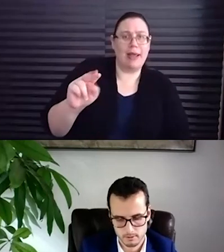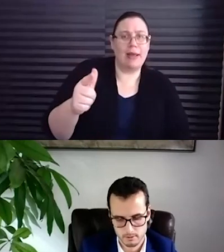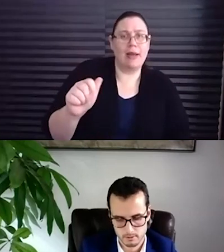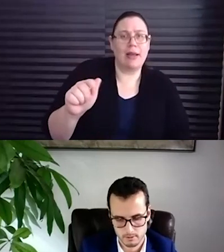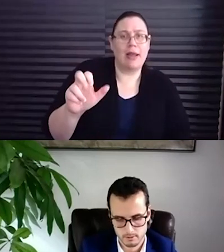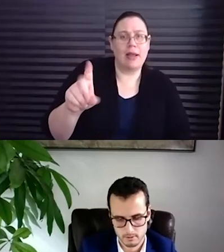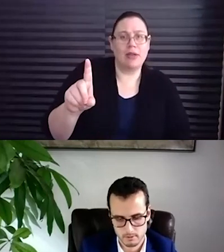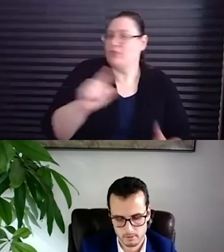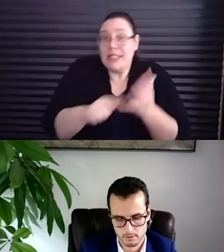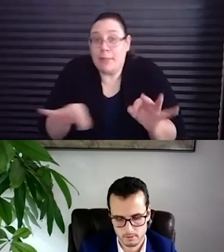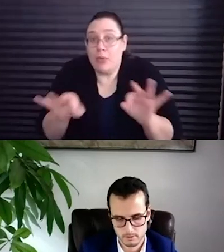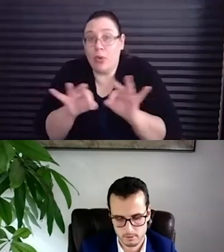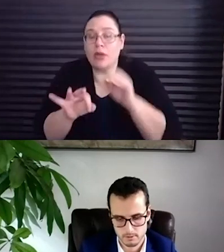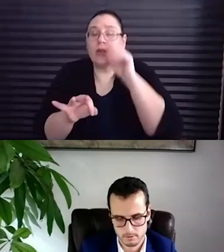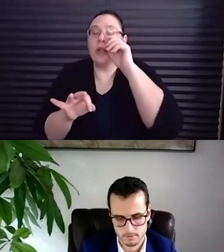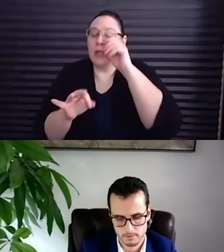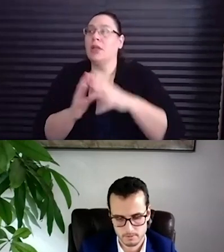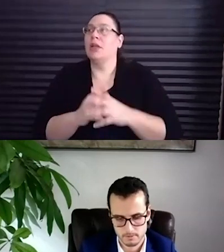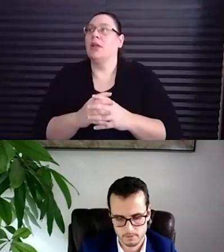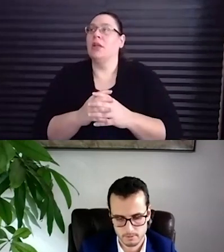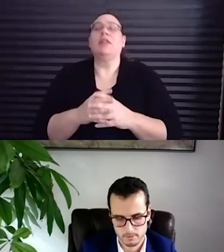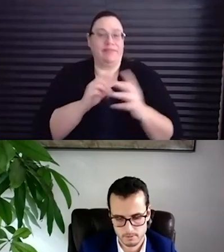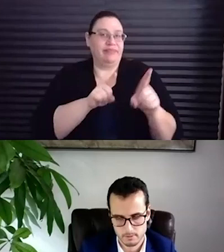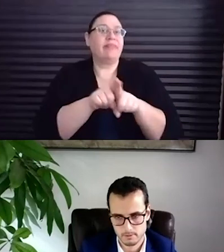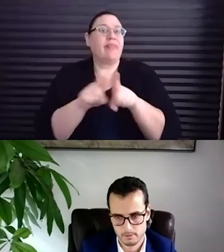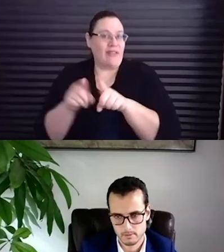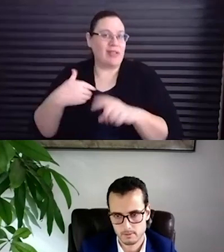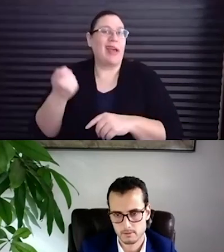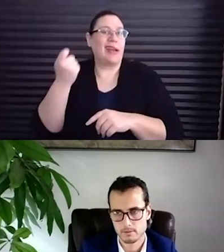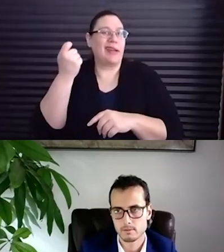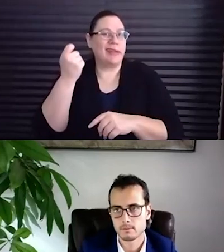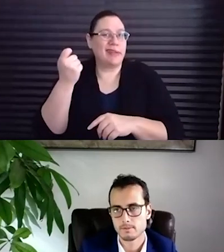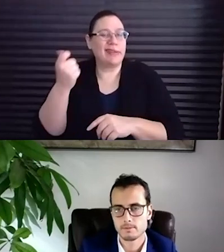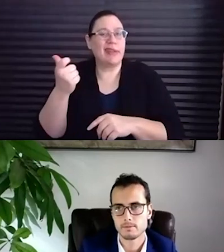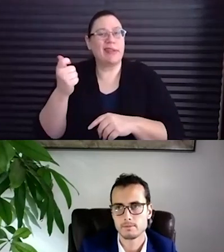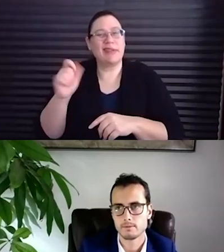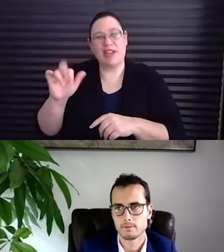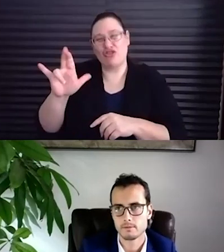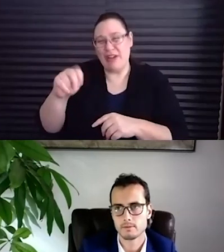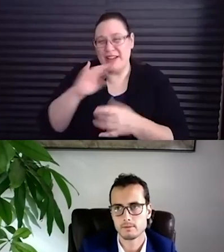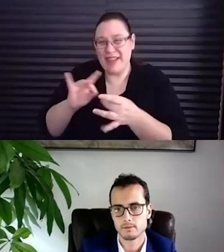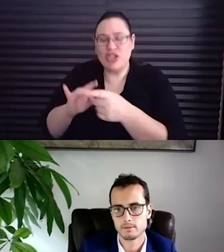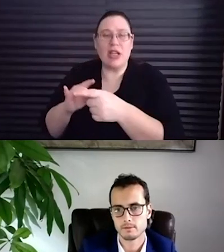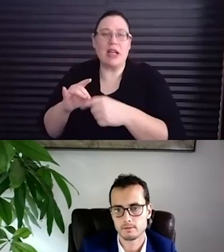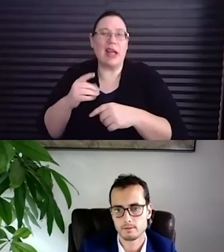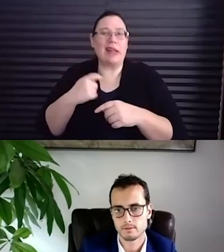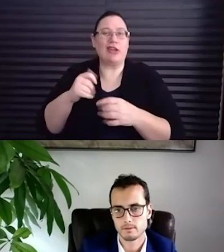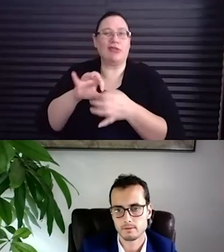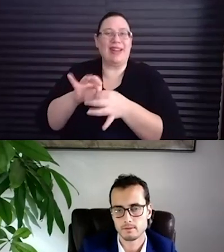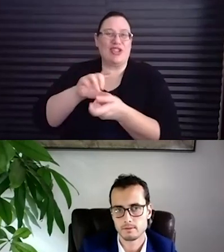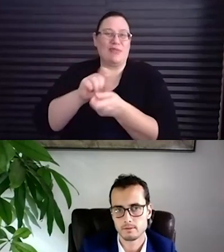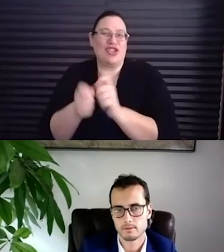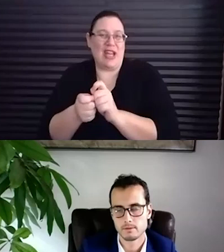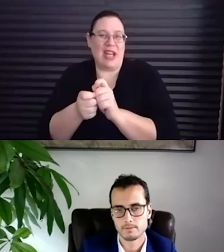important. I've also had a little bit of a, kind of like how Ryan said, I had a little bit of a relationship change, I'd say, when it